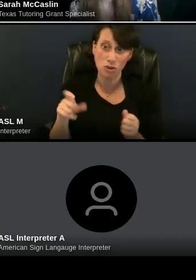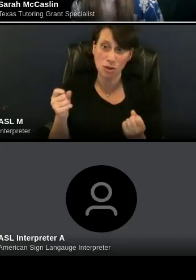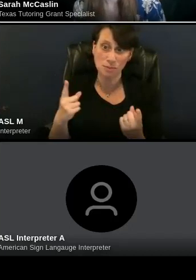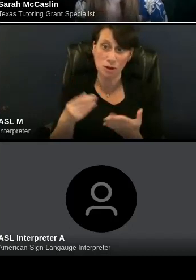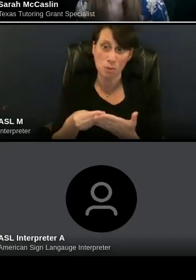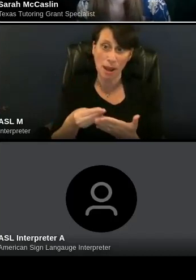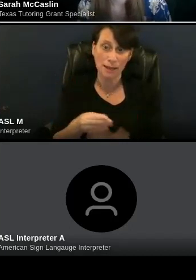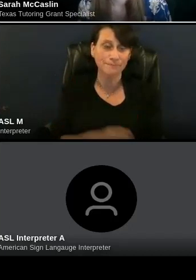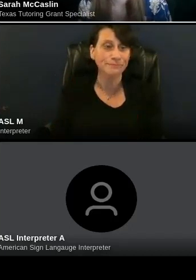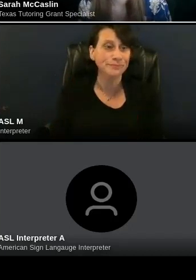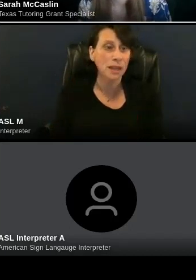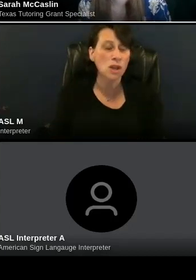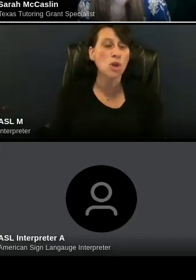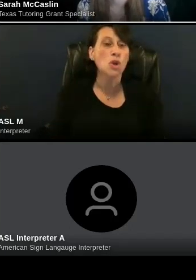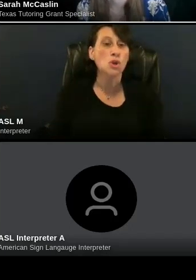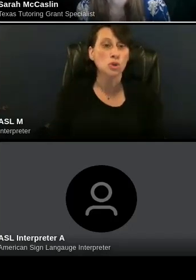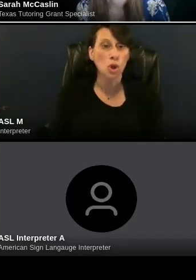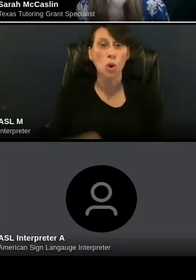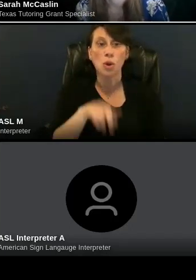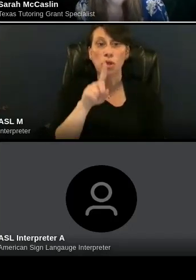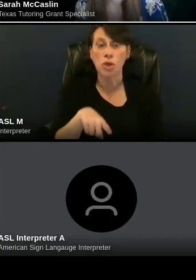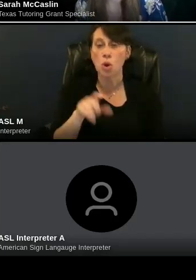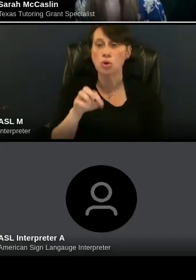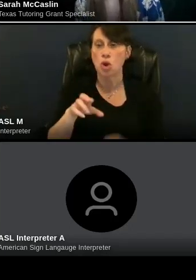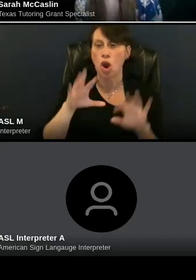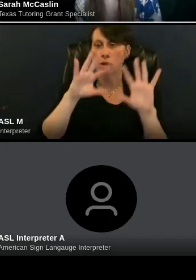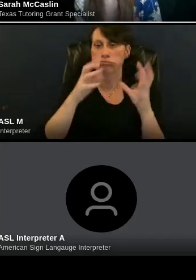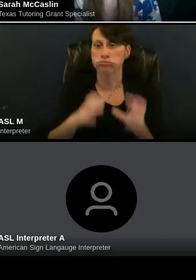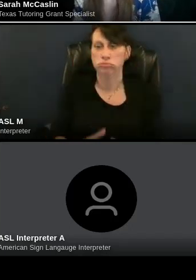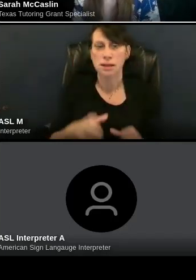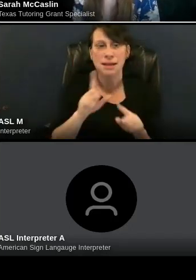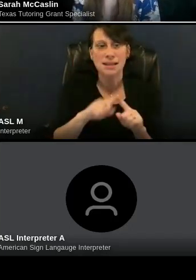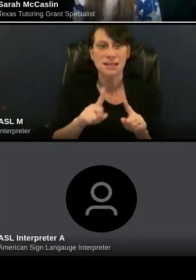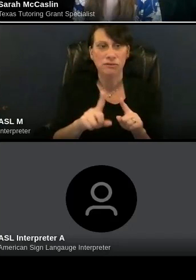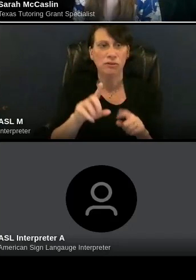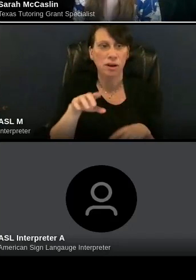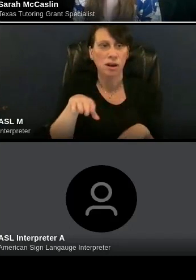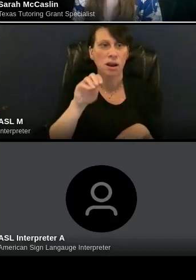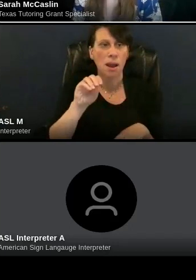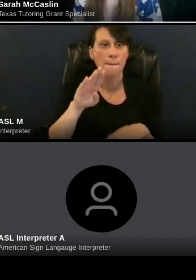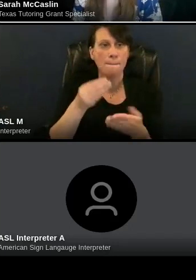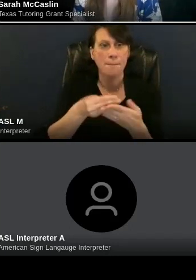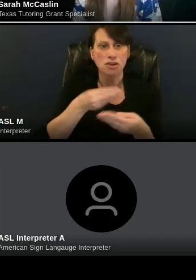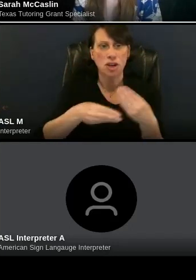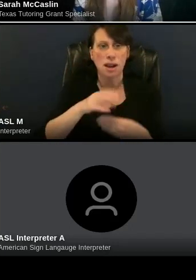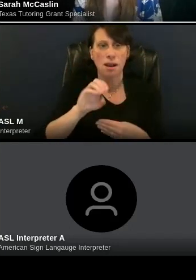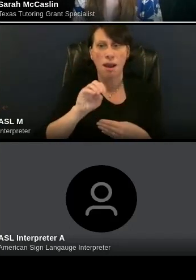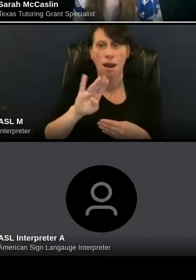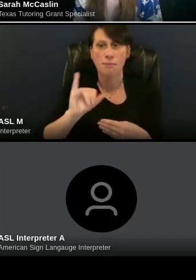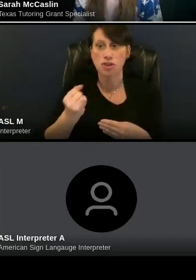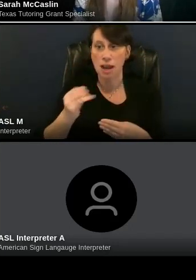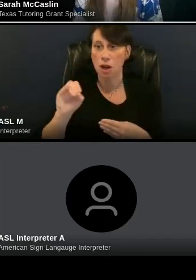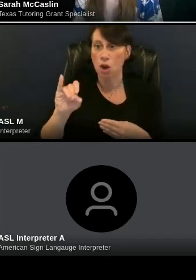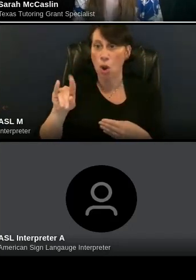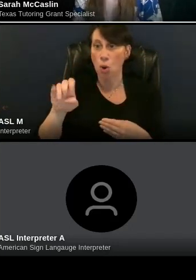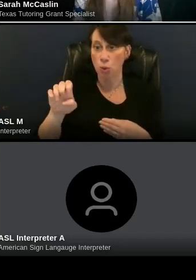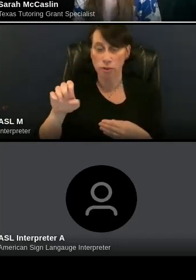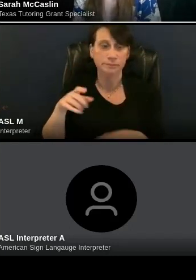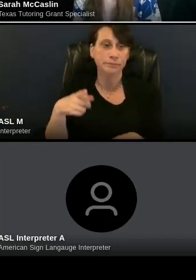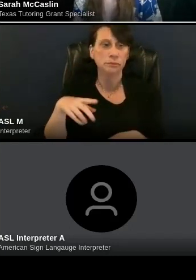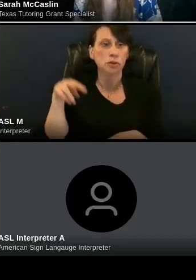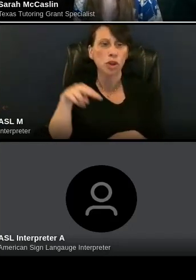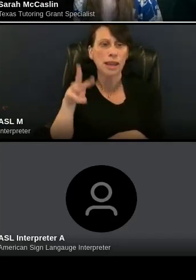money. So these are broken down by budget object code. And so when we're looking at